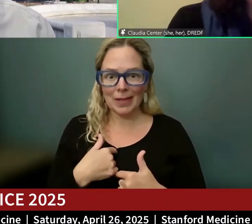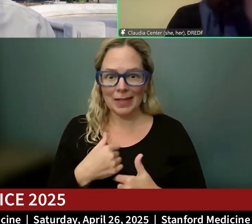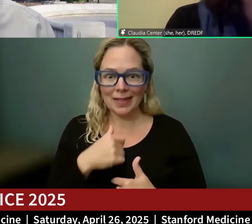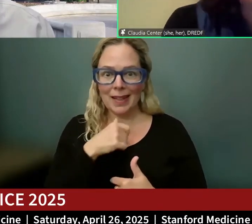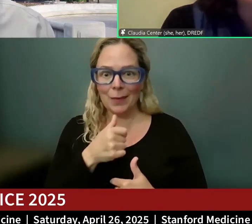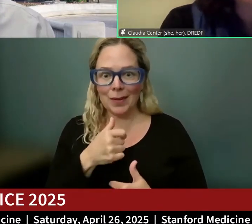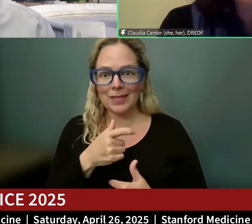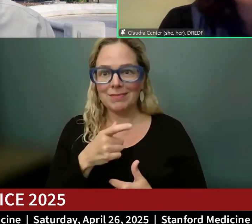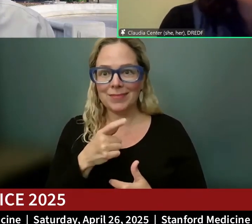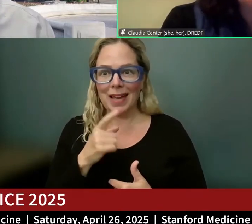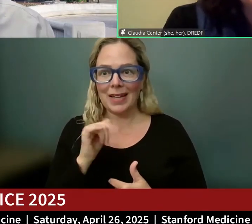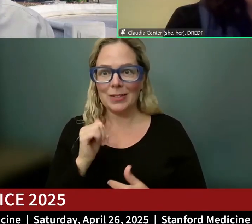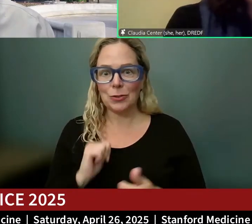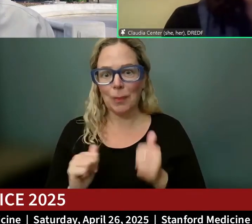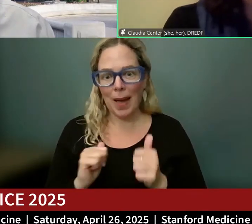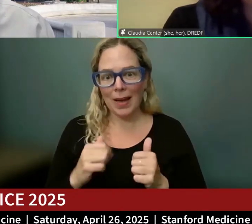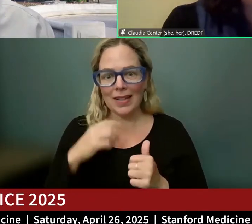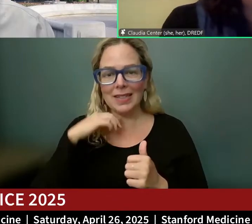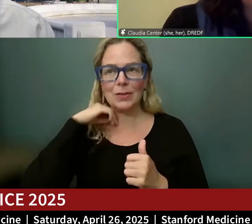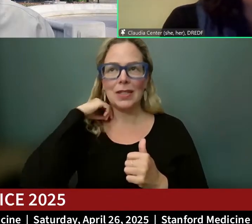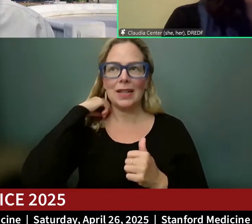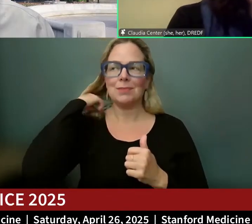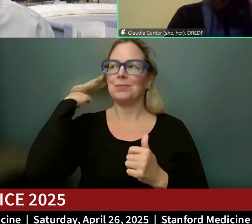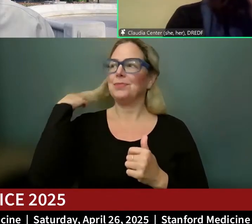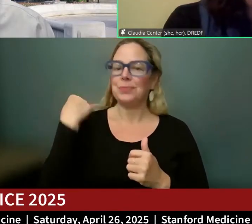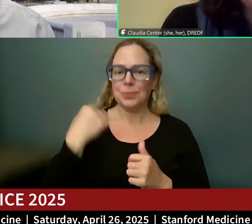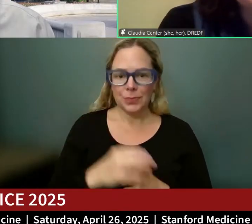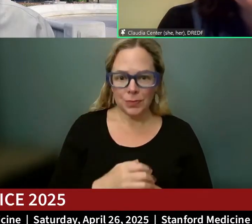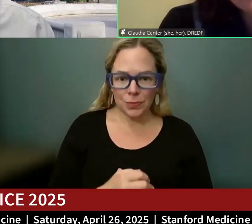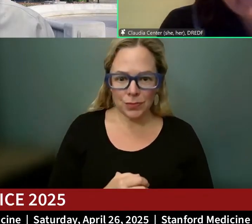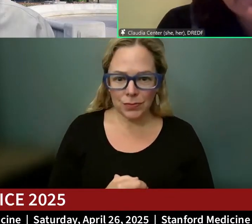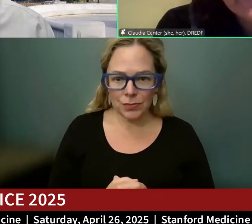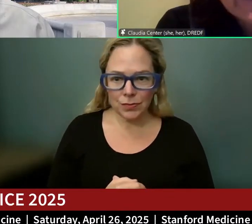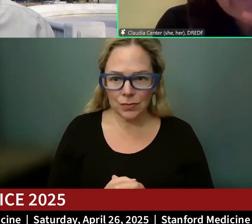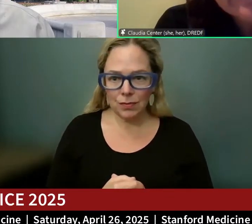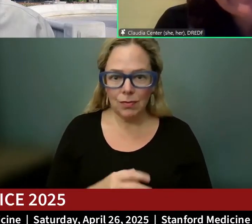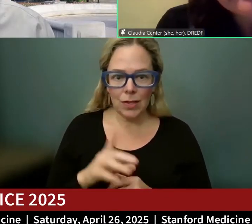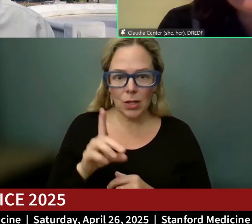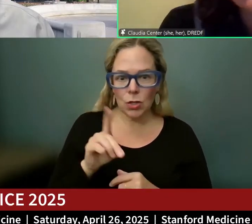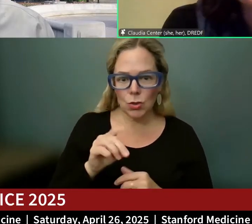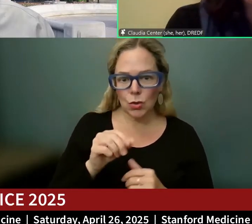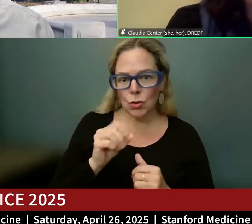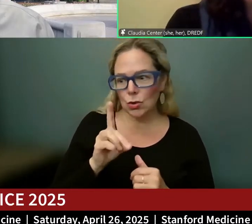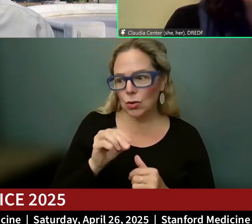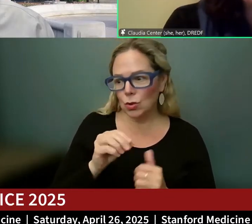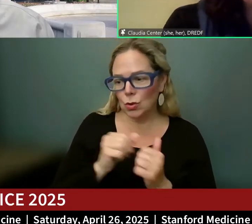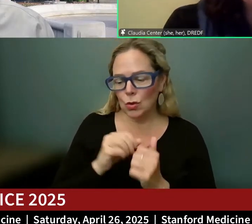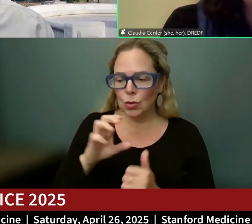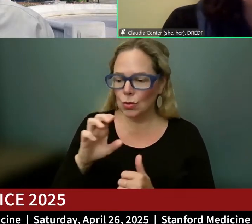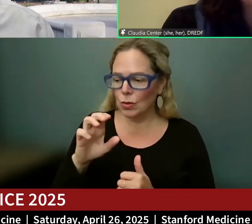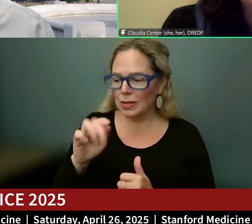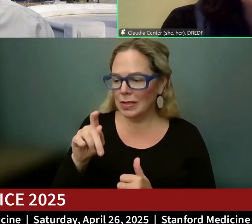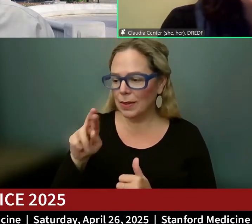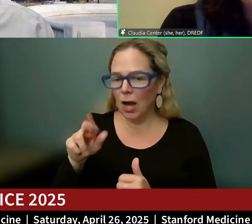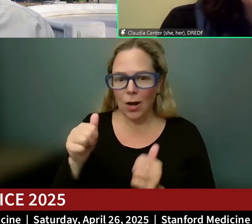dramatic. It was like um, either do CPR with somebody else, certain